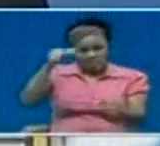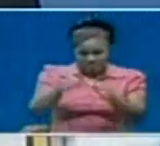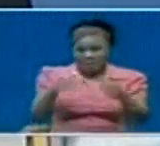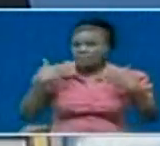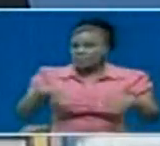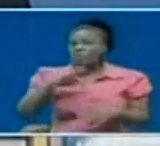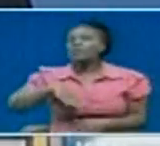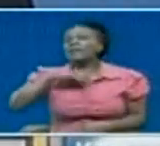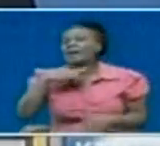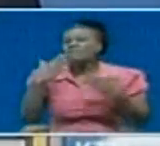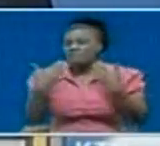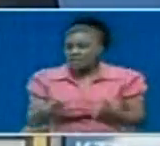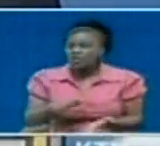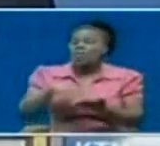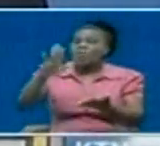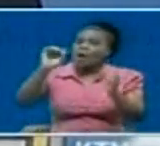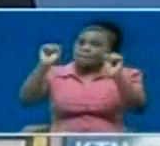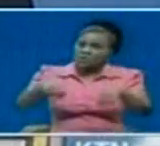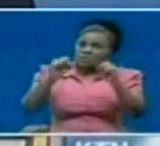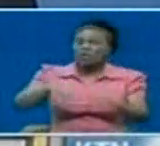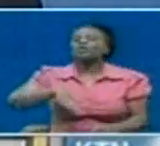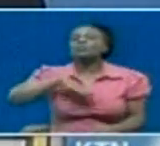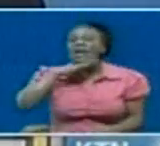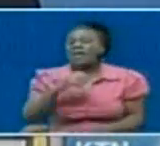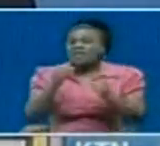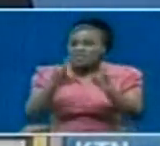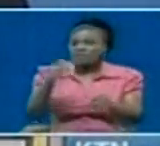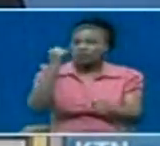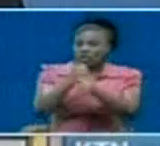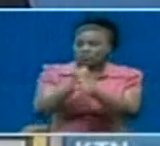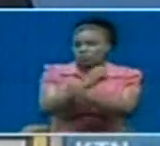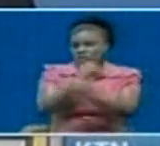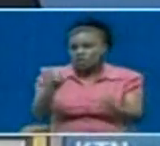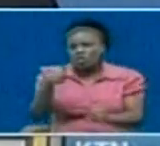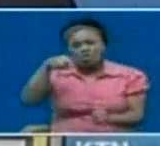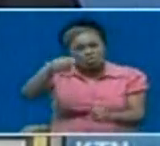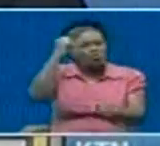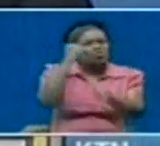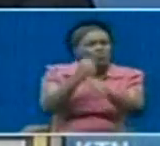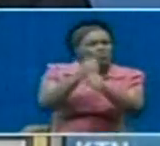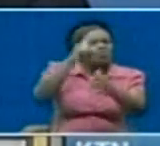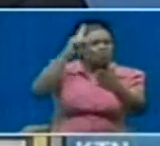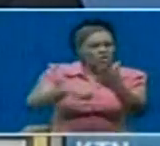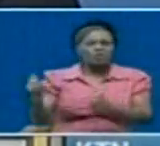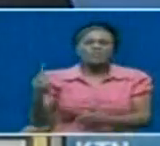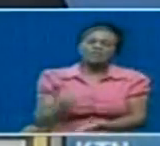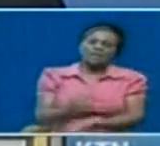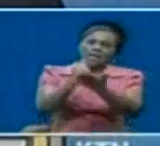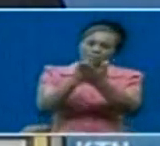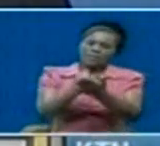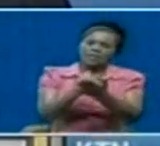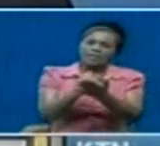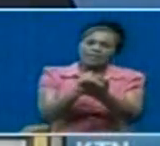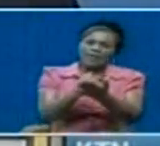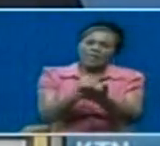probably more could die if nothing or very little is done, what are you doing as a ministry to help? And if you're doing anything to